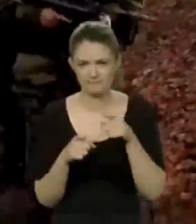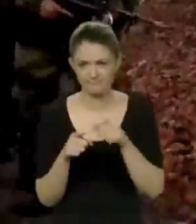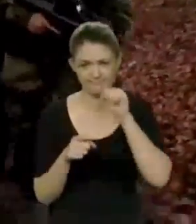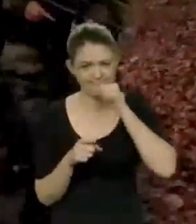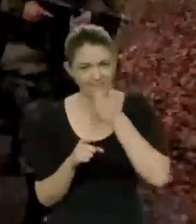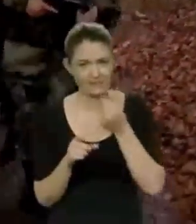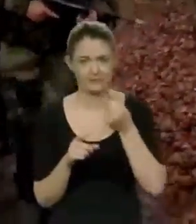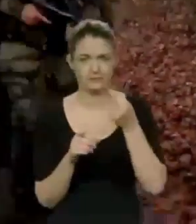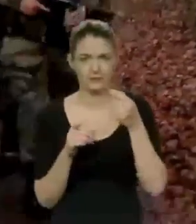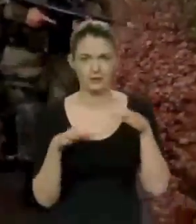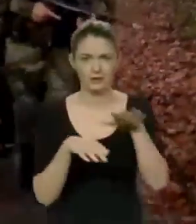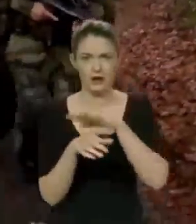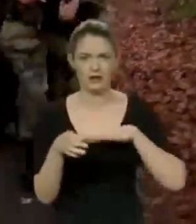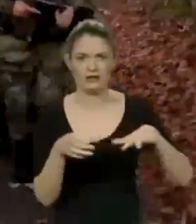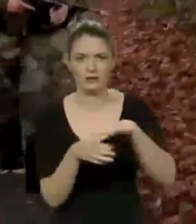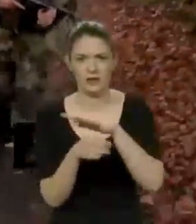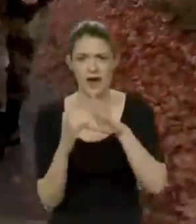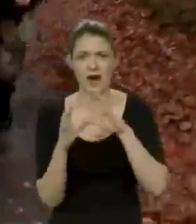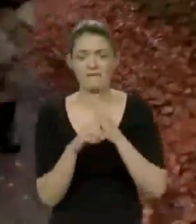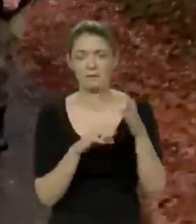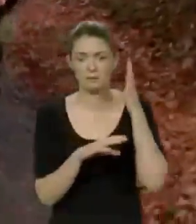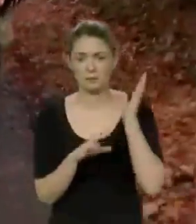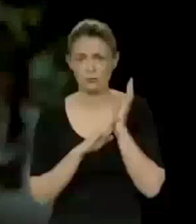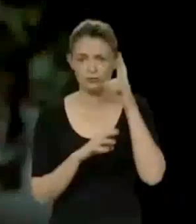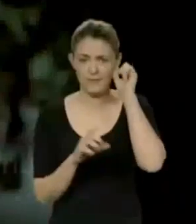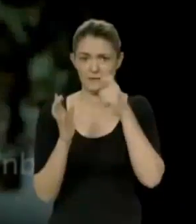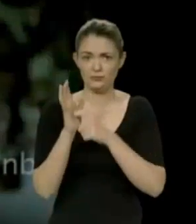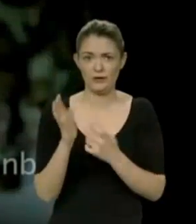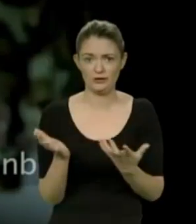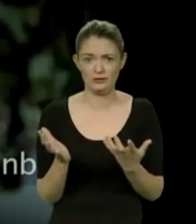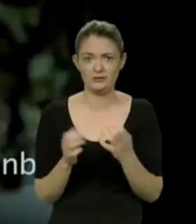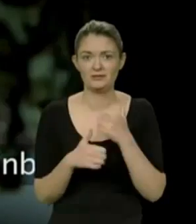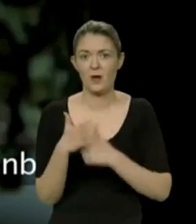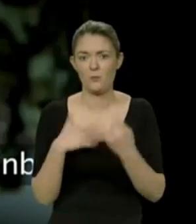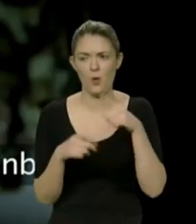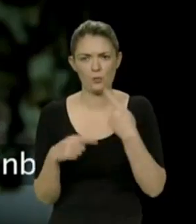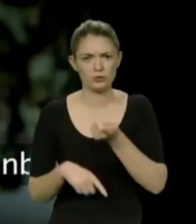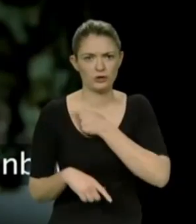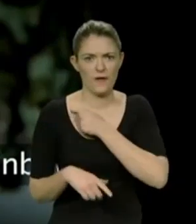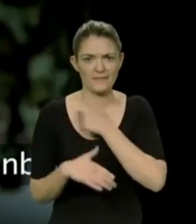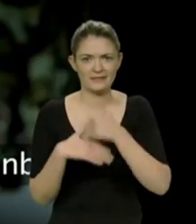conditions. Every soldier remembers scratch. Day one is always a very nervous day because obviously enough they don't know what's going to